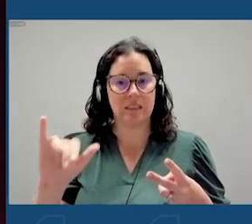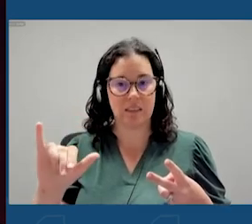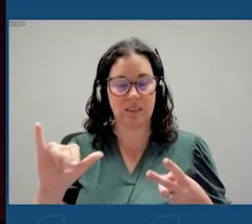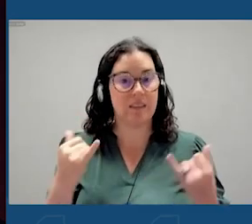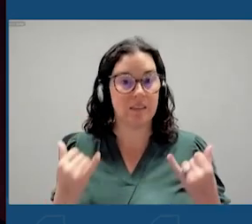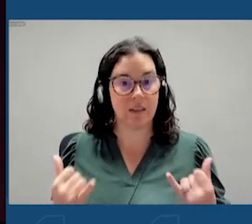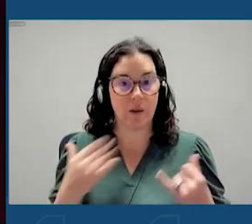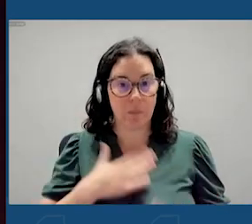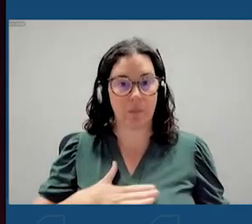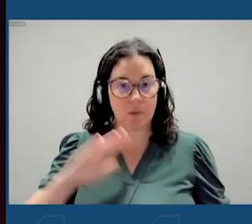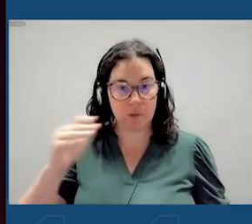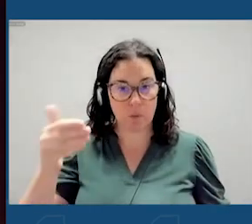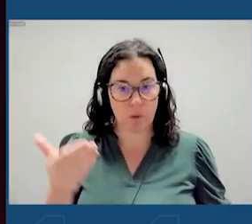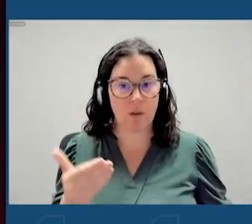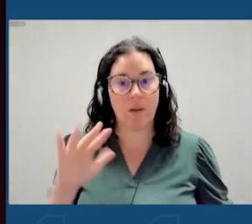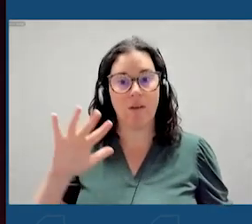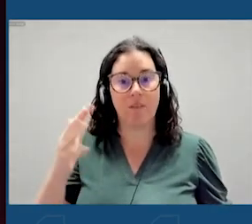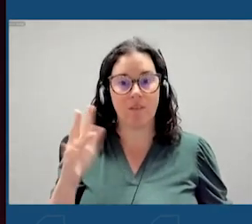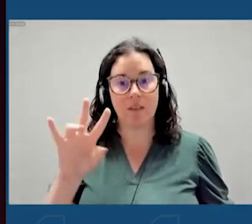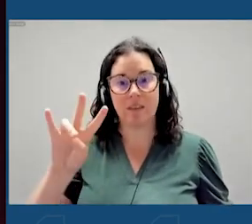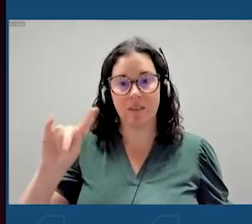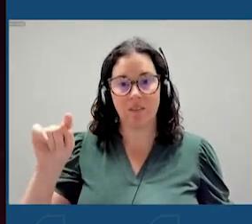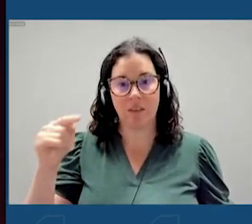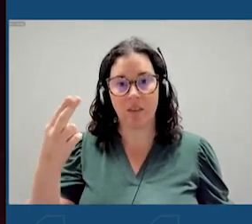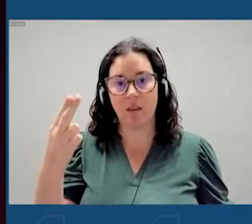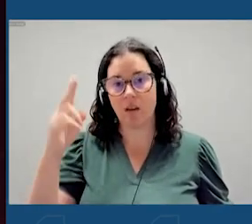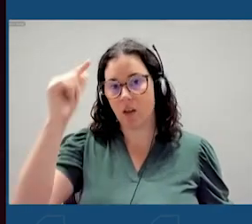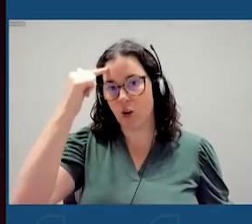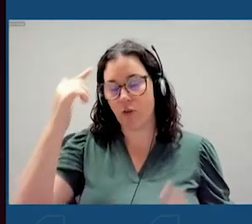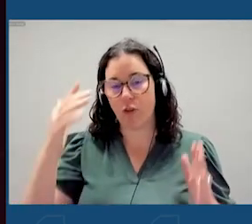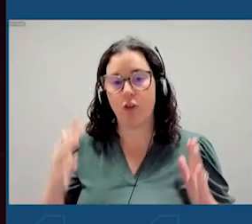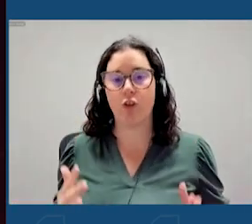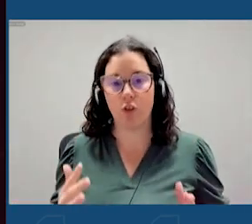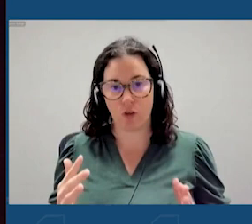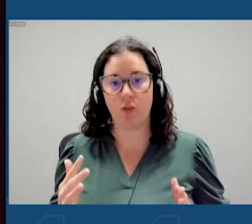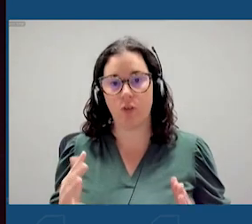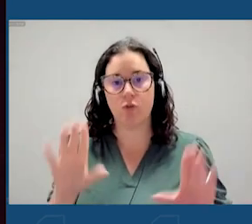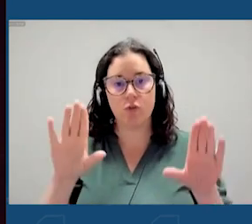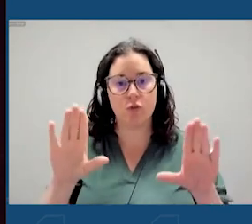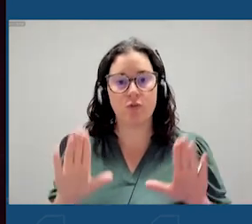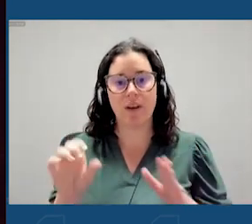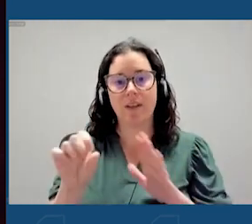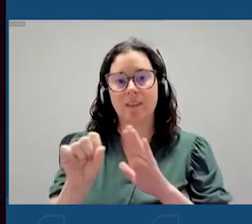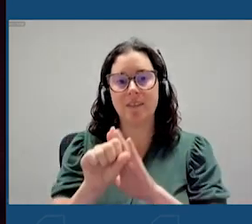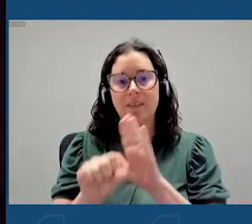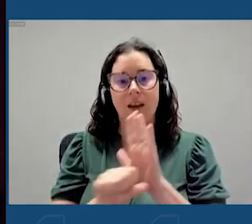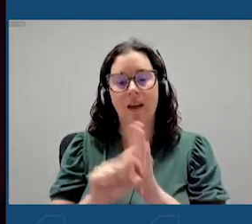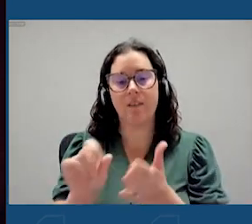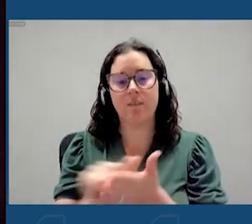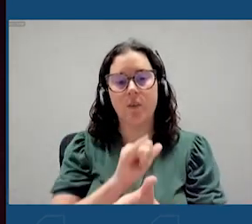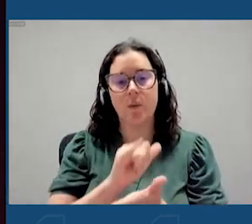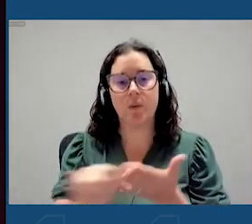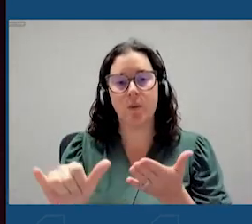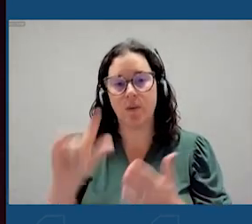now, please welcome the 57th governor of the great state of New York, Governor Kathy